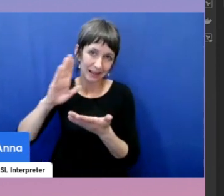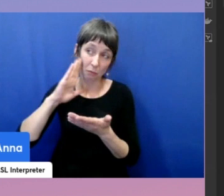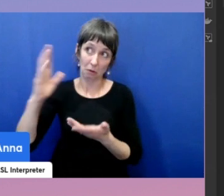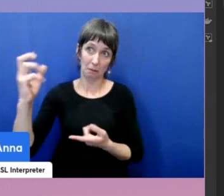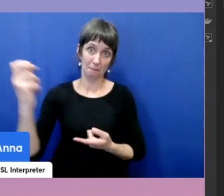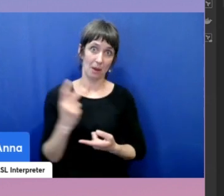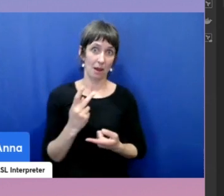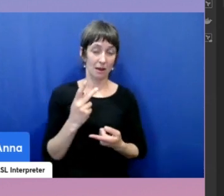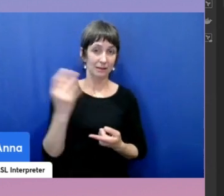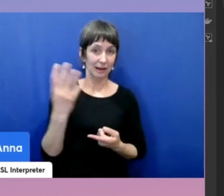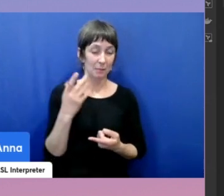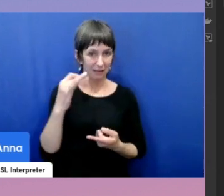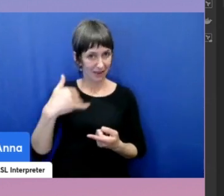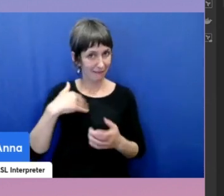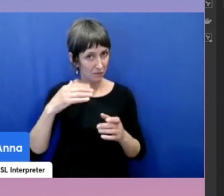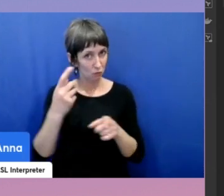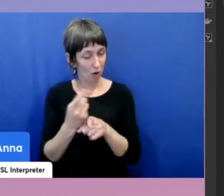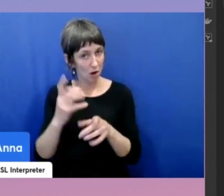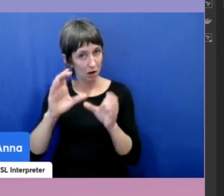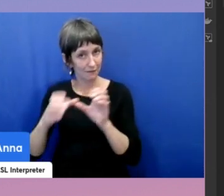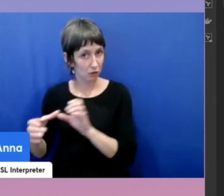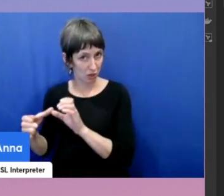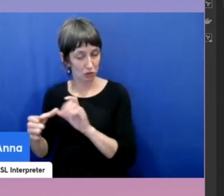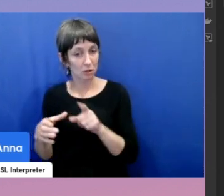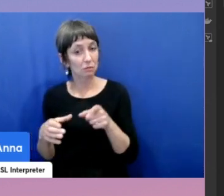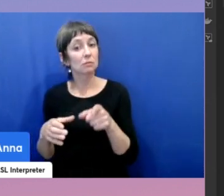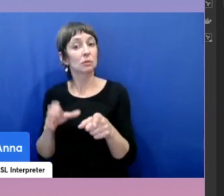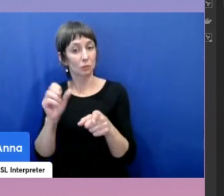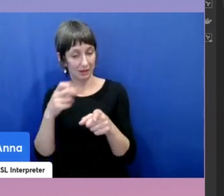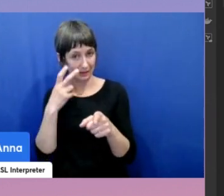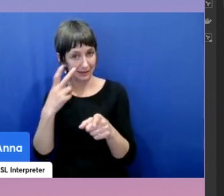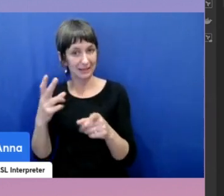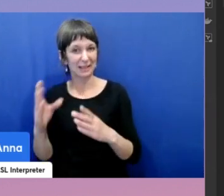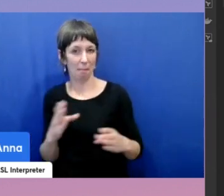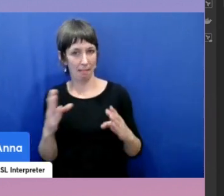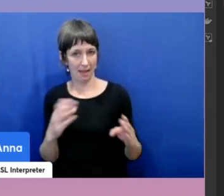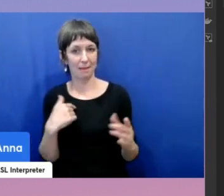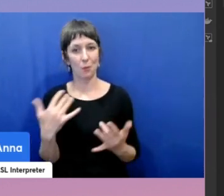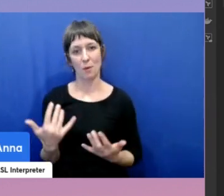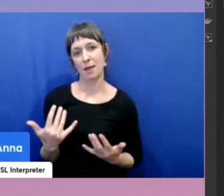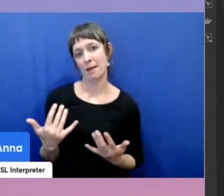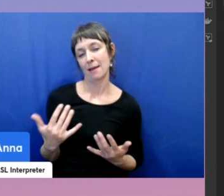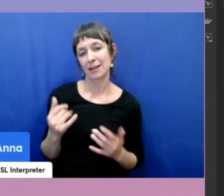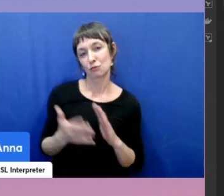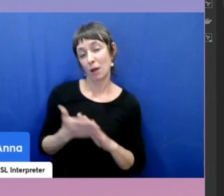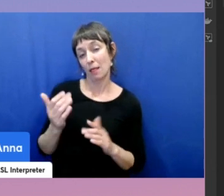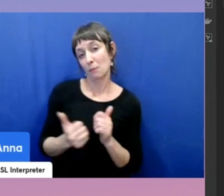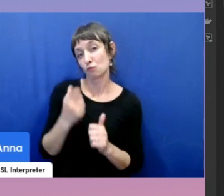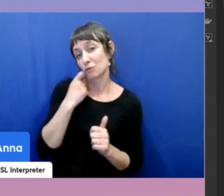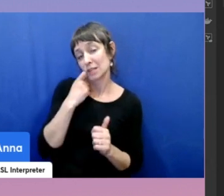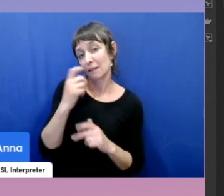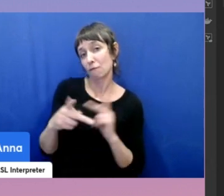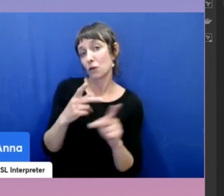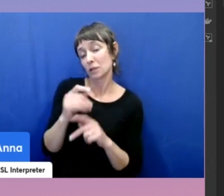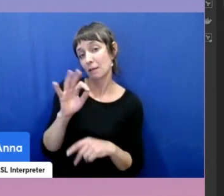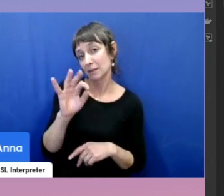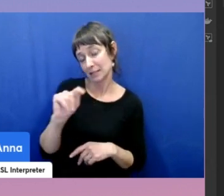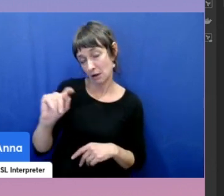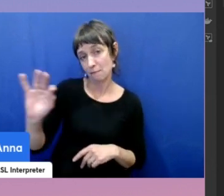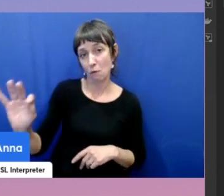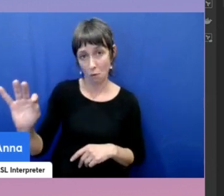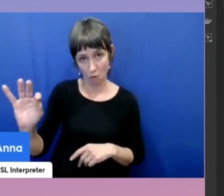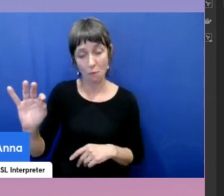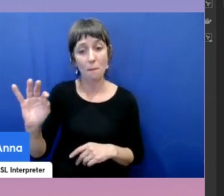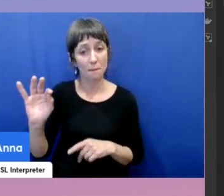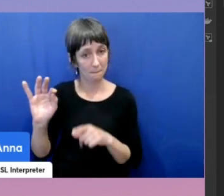that has the configuration that I need. So you can see here it's planning. I'm just waiting for the output. It's running the latest version of Terraform. And off it goes,